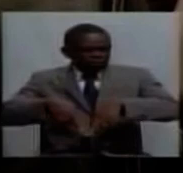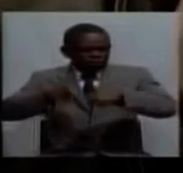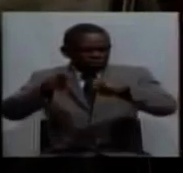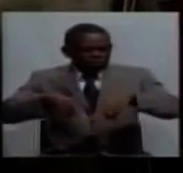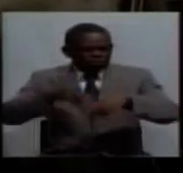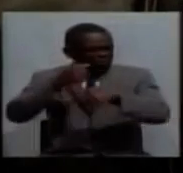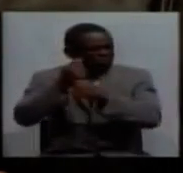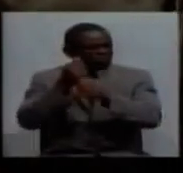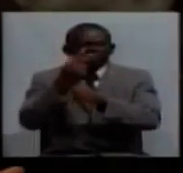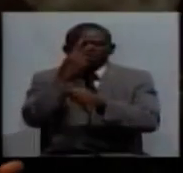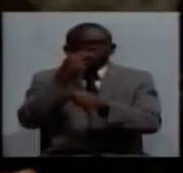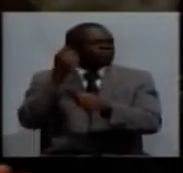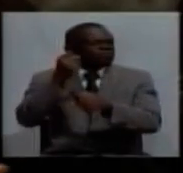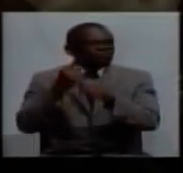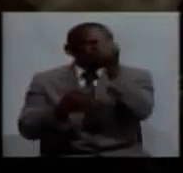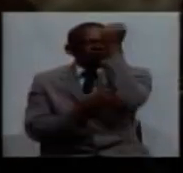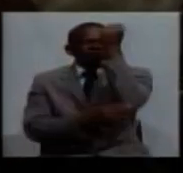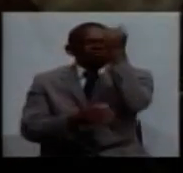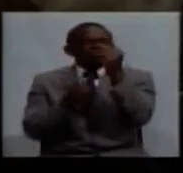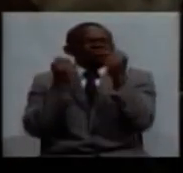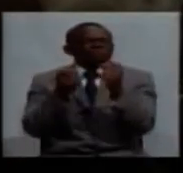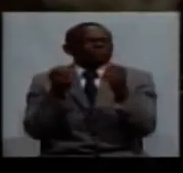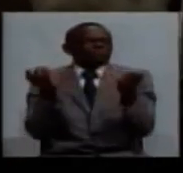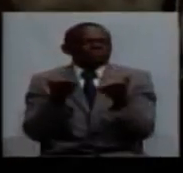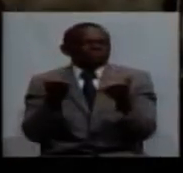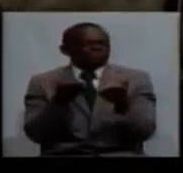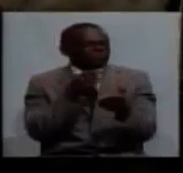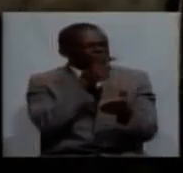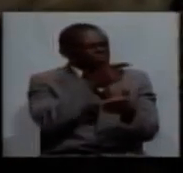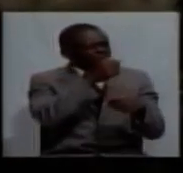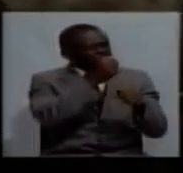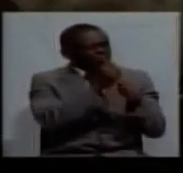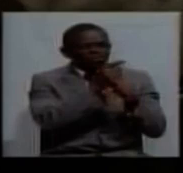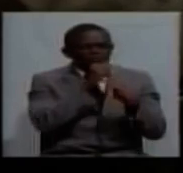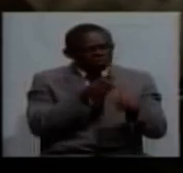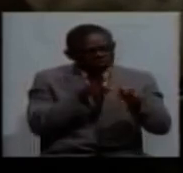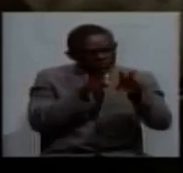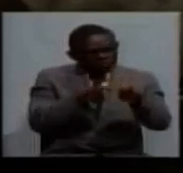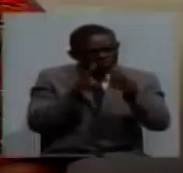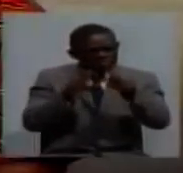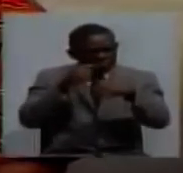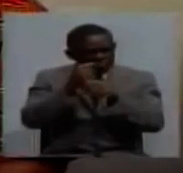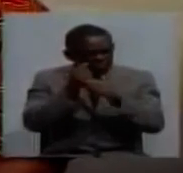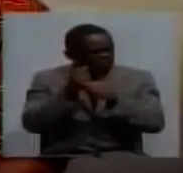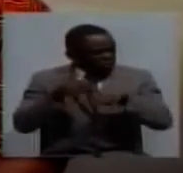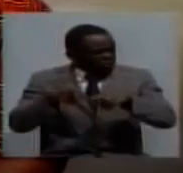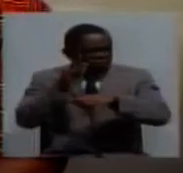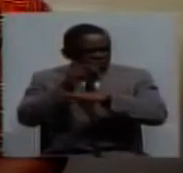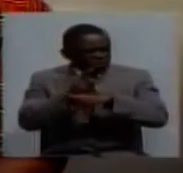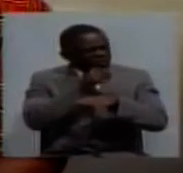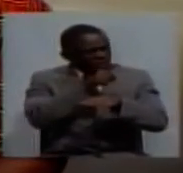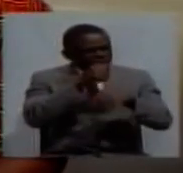work. How are you ensuring that these works are well monitored from the beginning and to the end? We